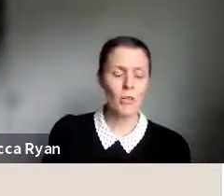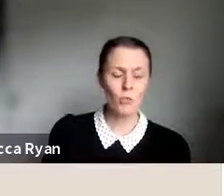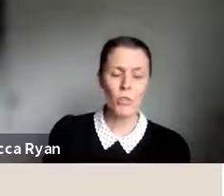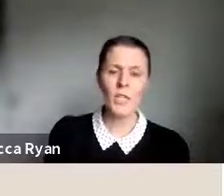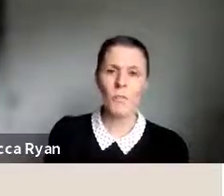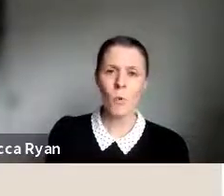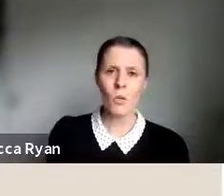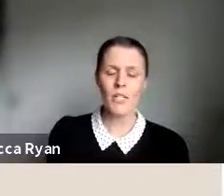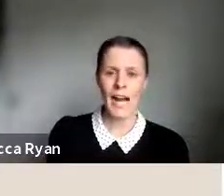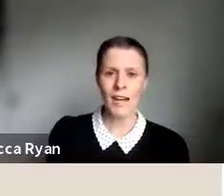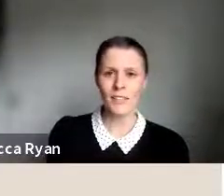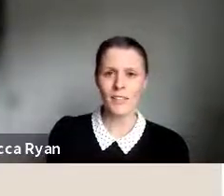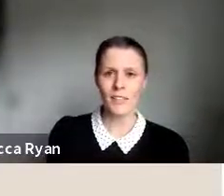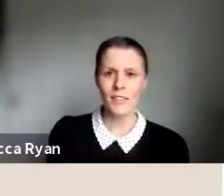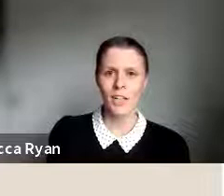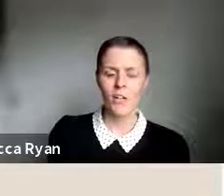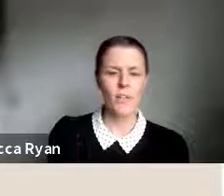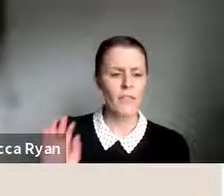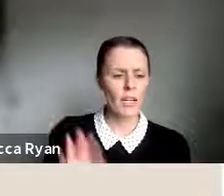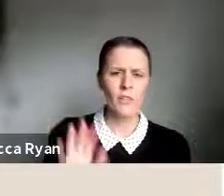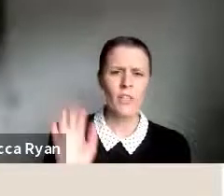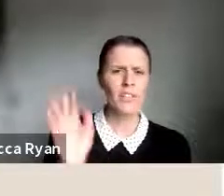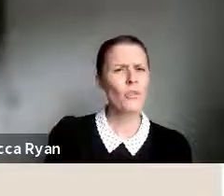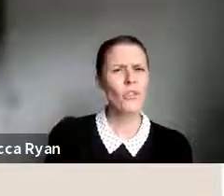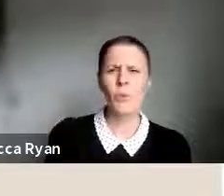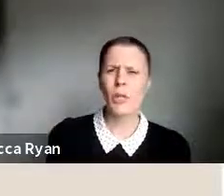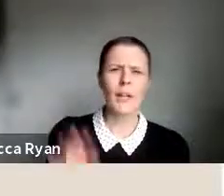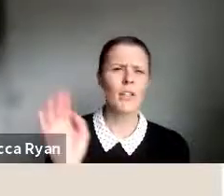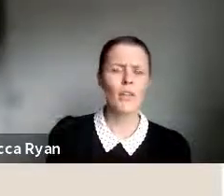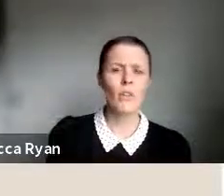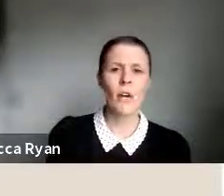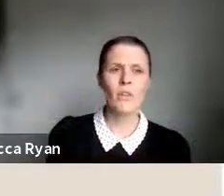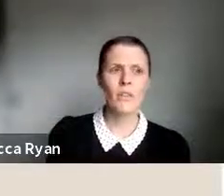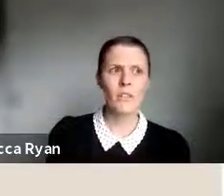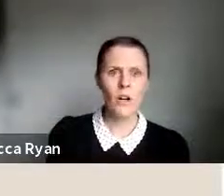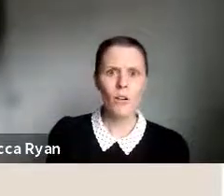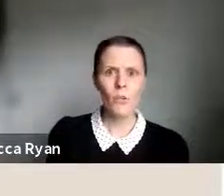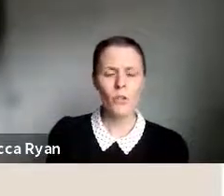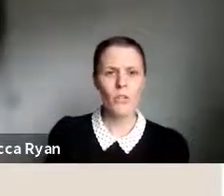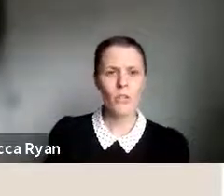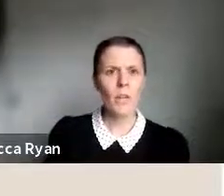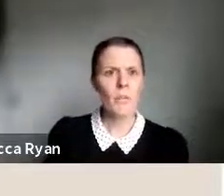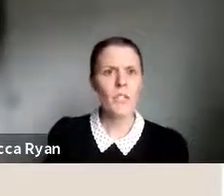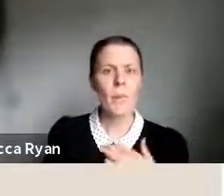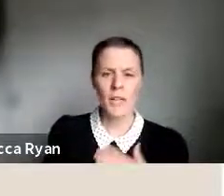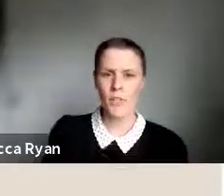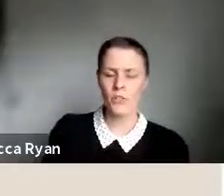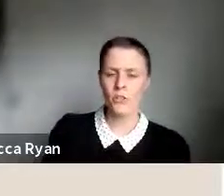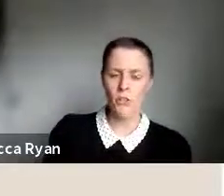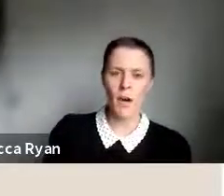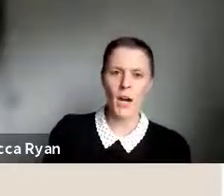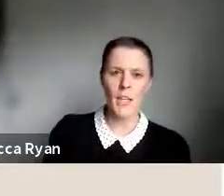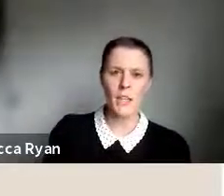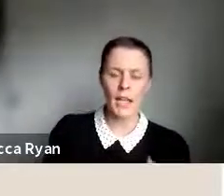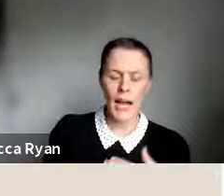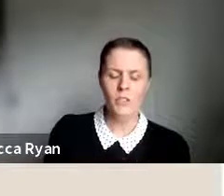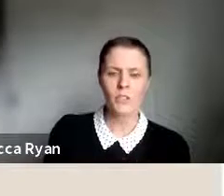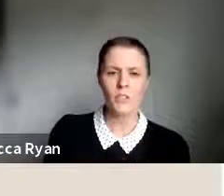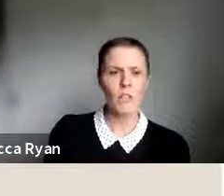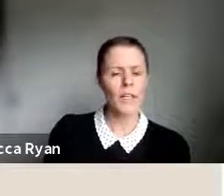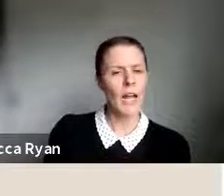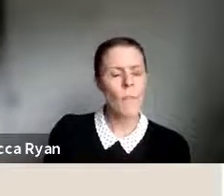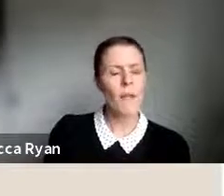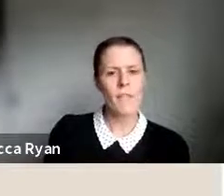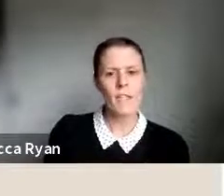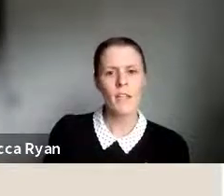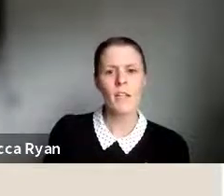that is really important to ask. If anyone's like, don't you worry about it, it's so rare. It's like, no, you should definitely pay attention to your body and ask